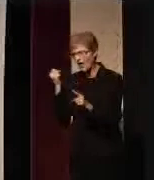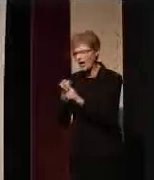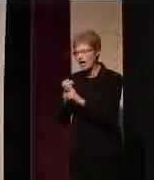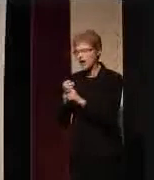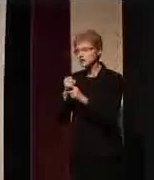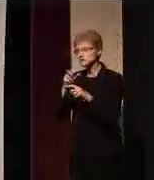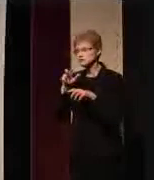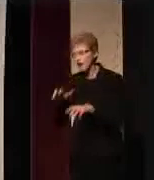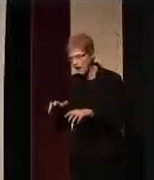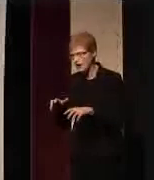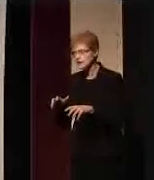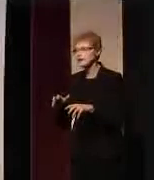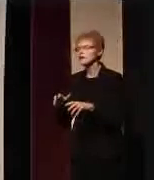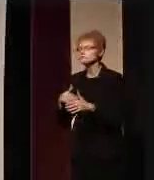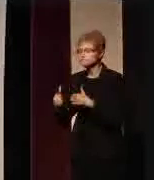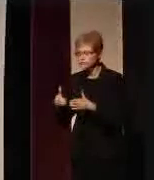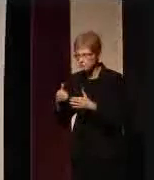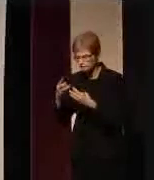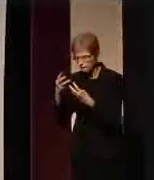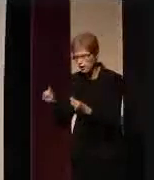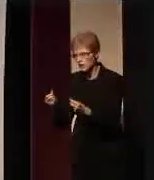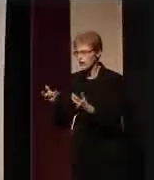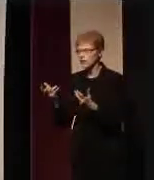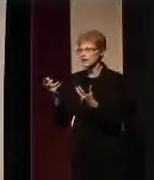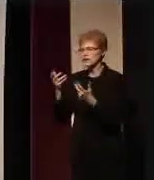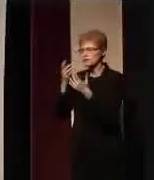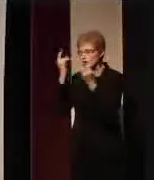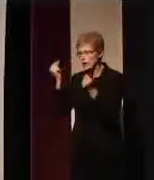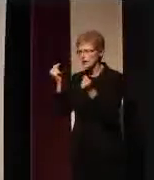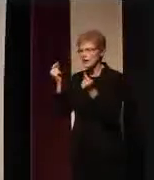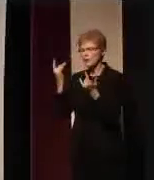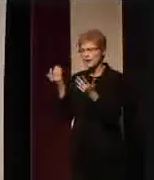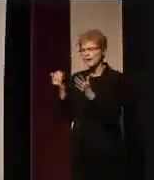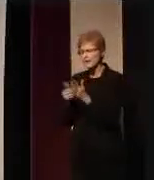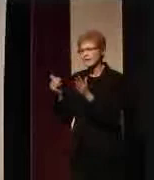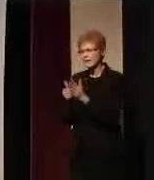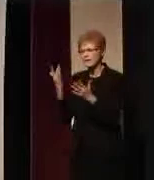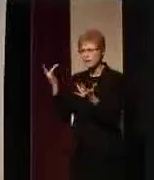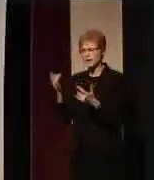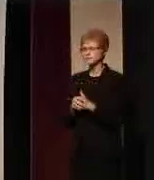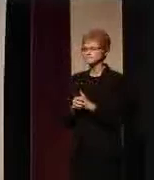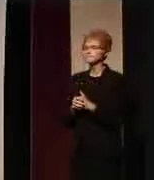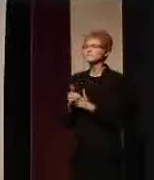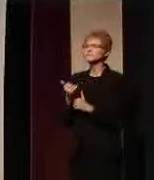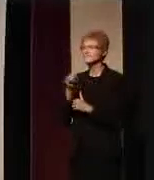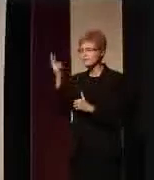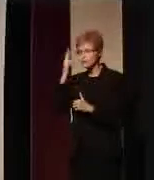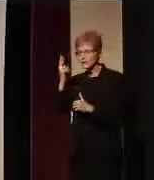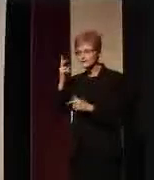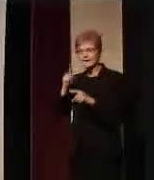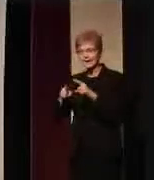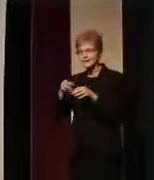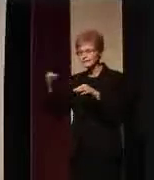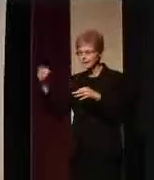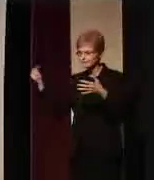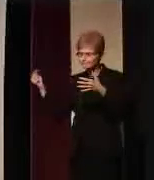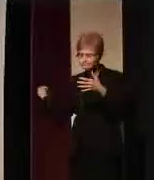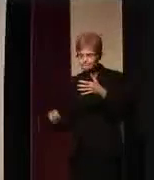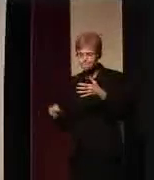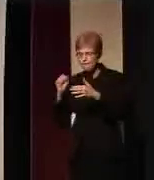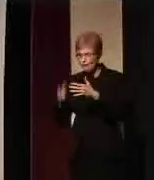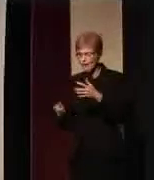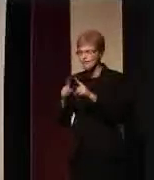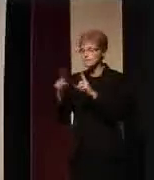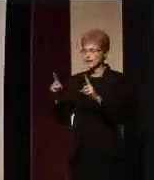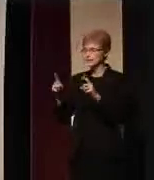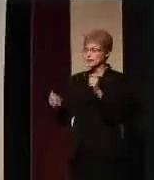then we forget about it. So why does this continue to happen? Well, there are a number of reasons, and I don't have time to go into all of them, but I want to talk about what